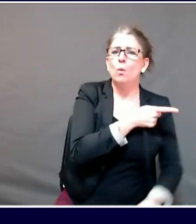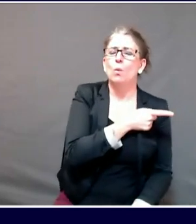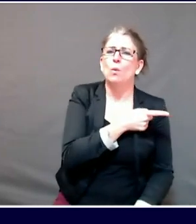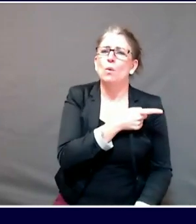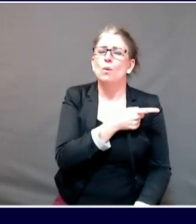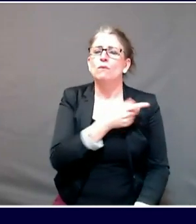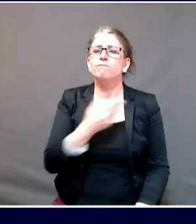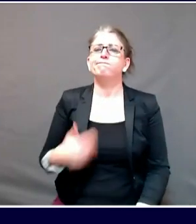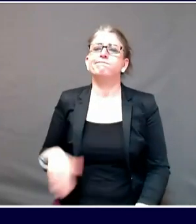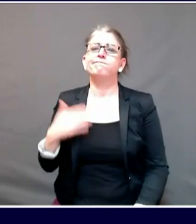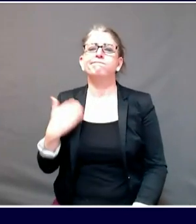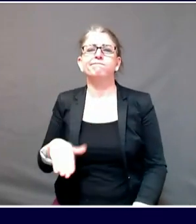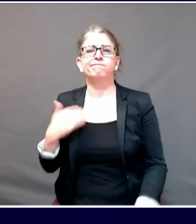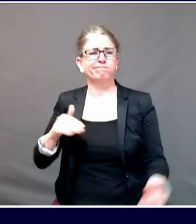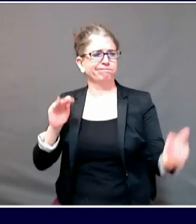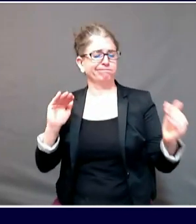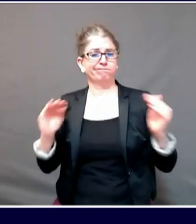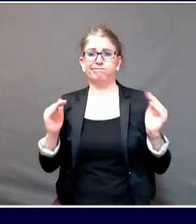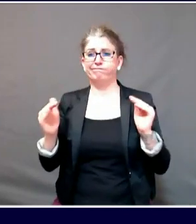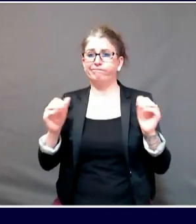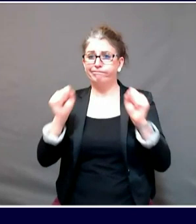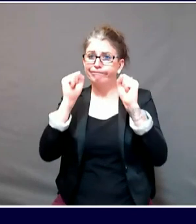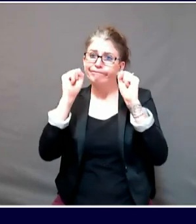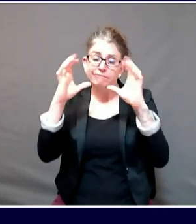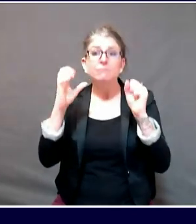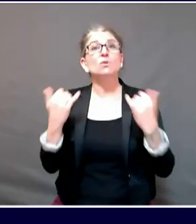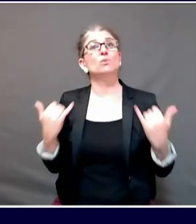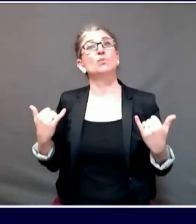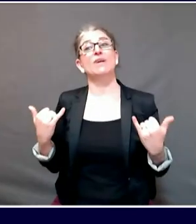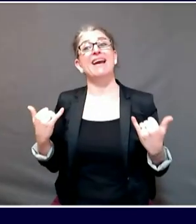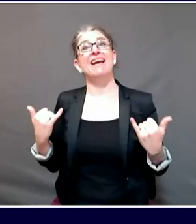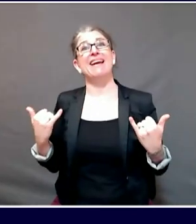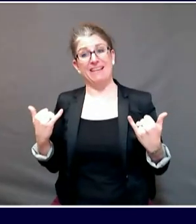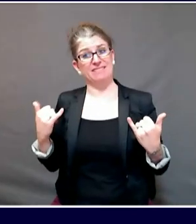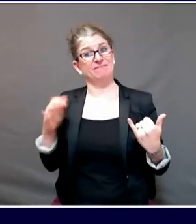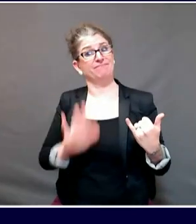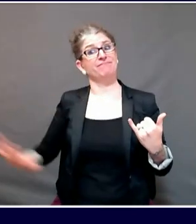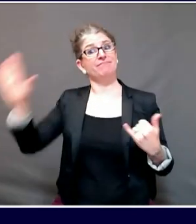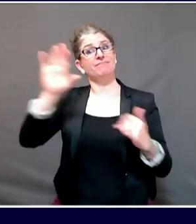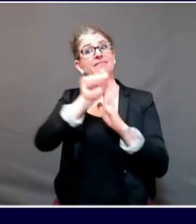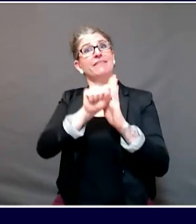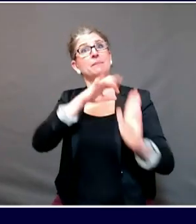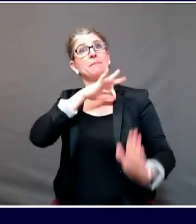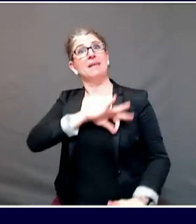426 new cases since yesterday alone. Of those,